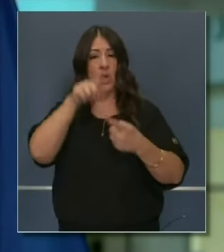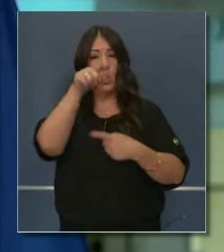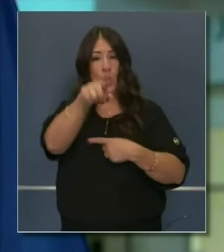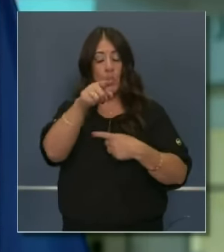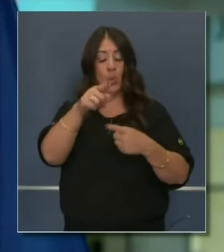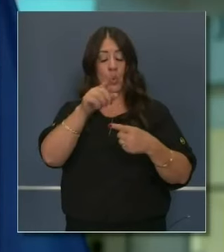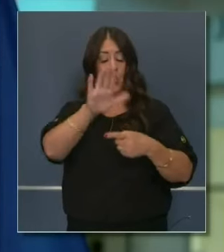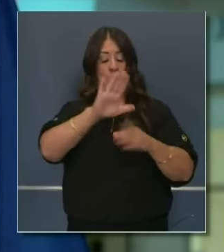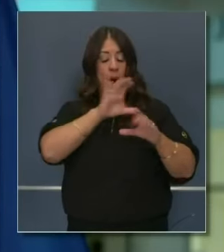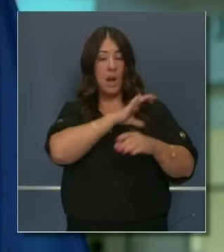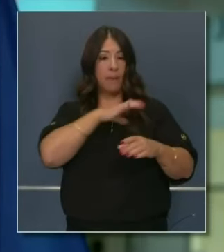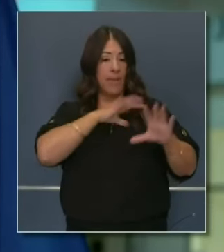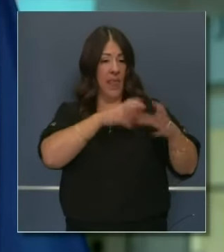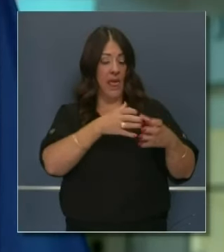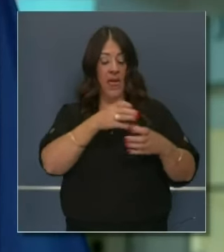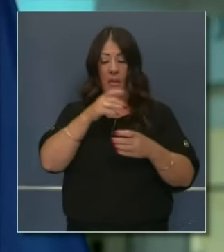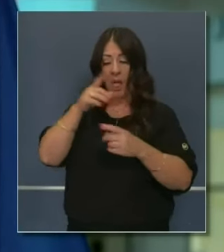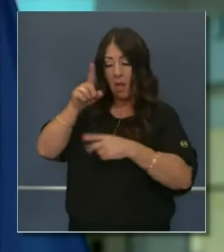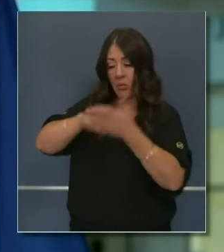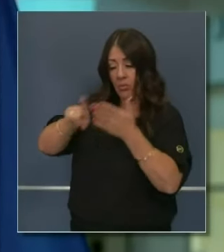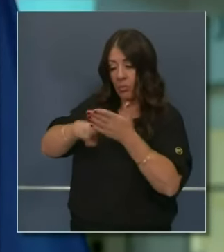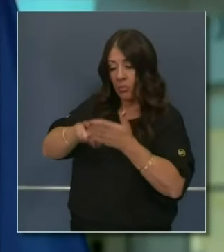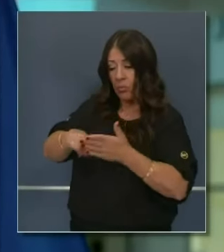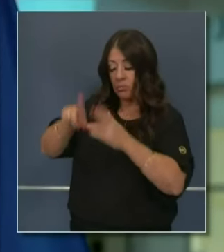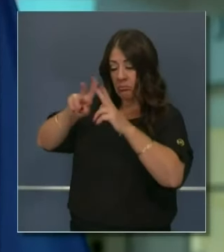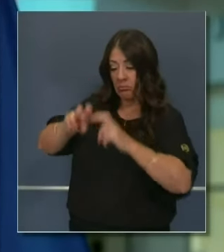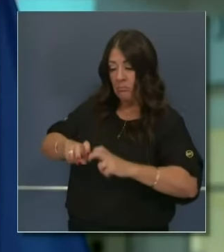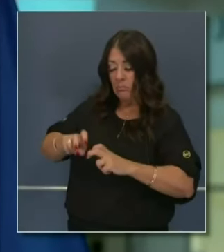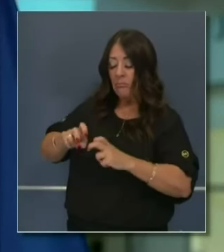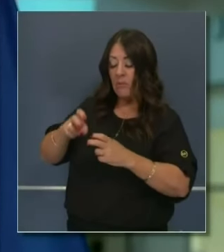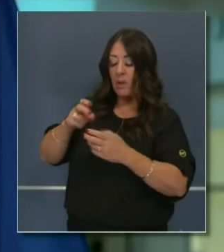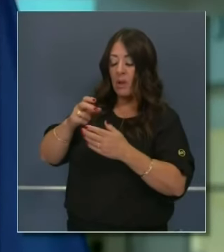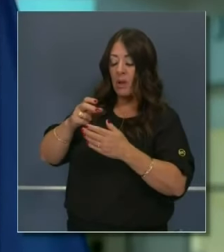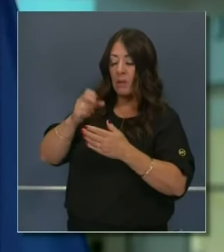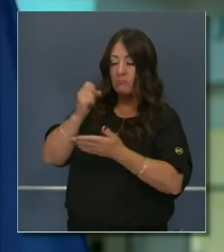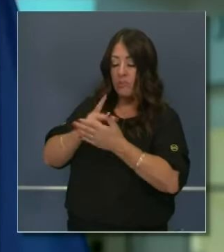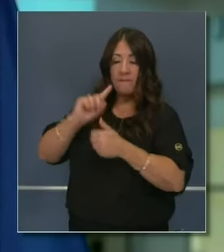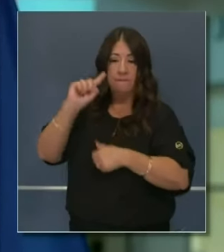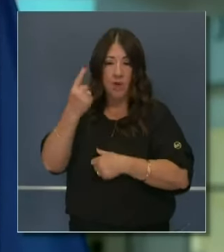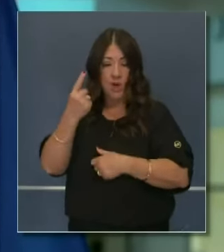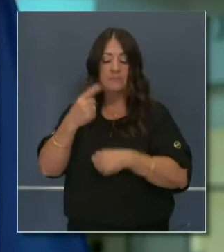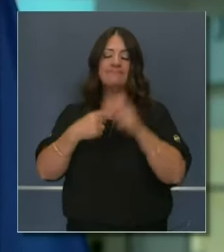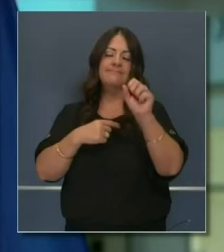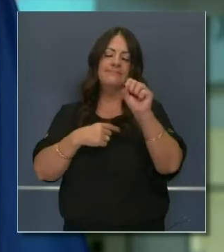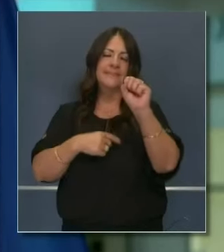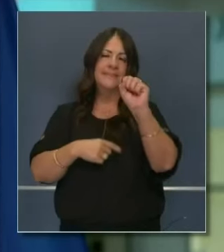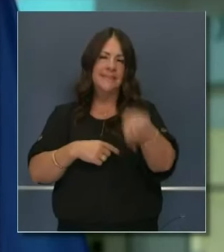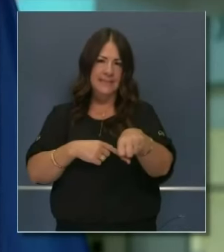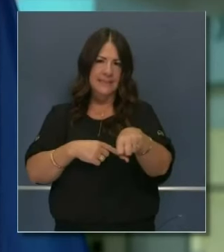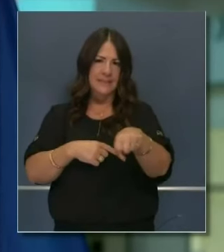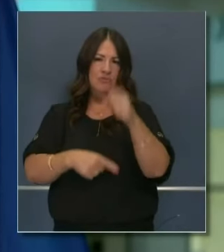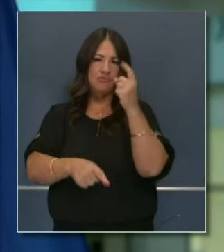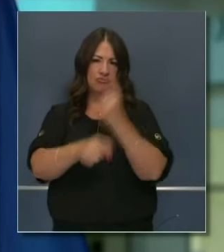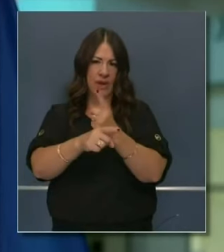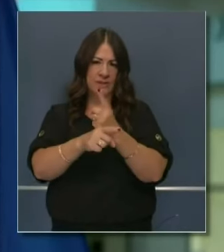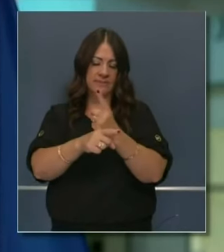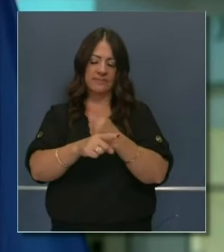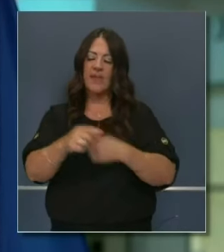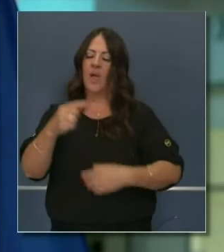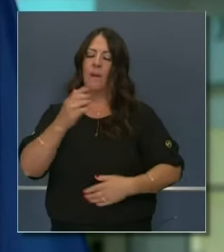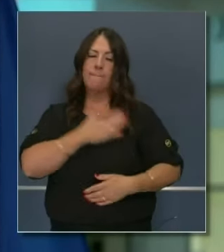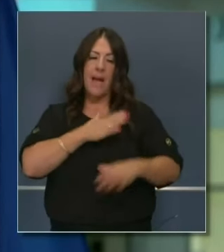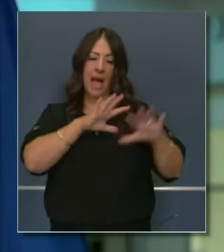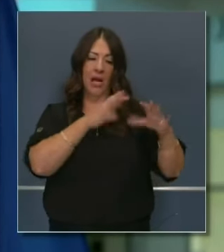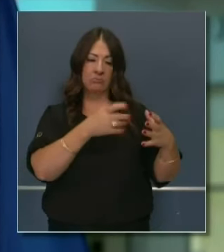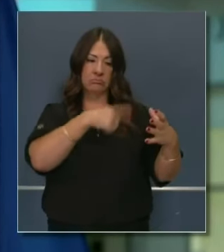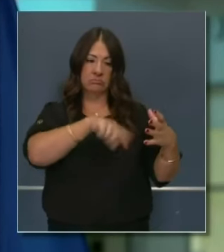advisory committee is up and running. They'll review the assertions. They'll make independent determinations of the veracity and